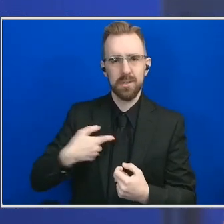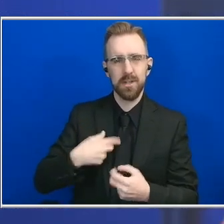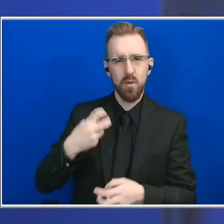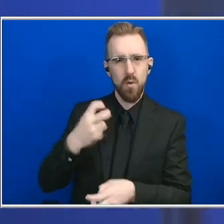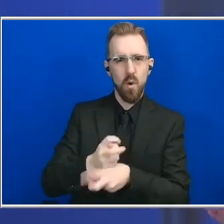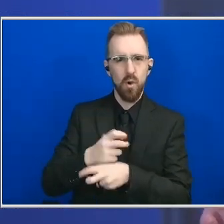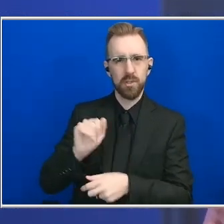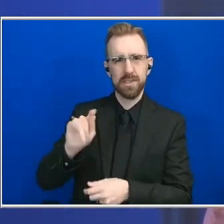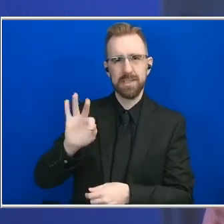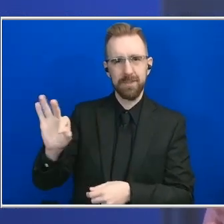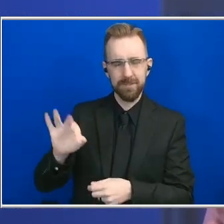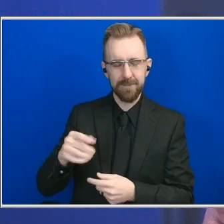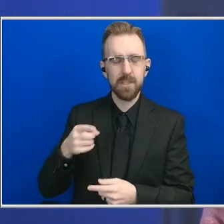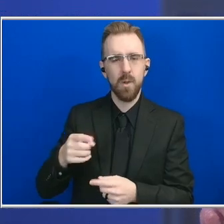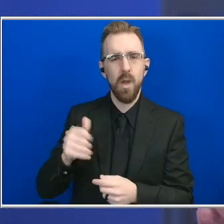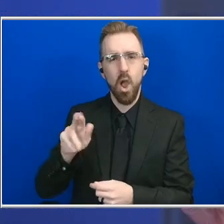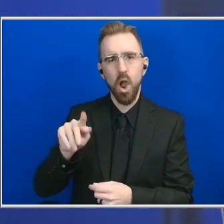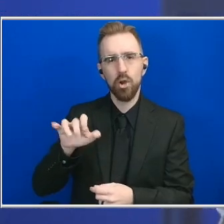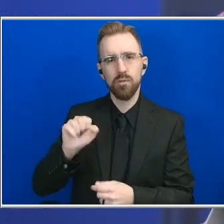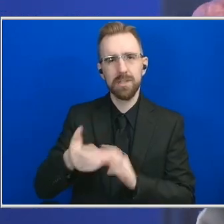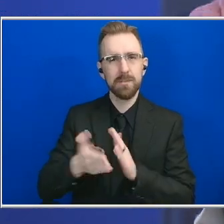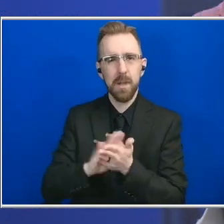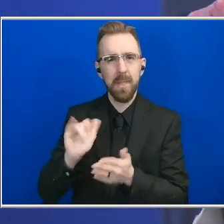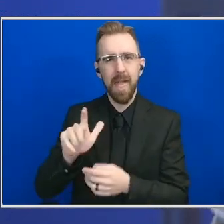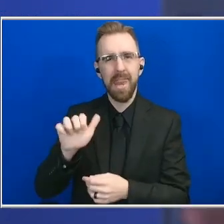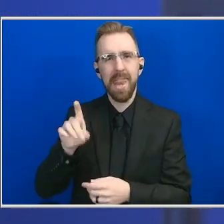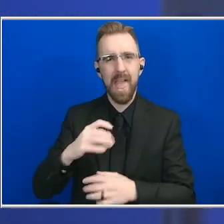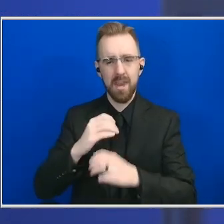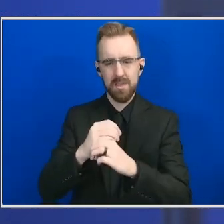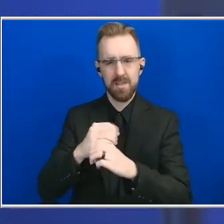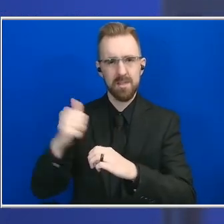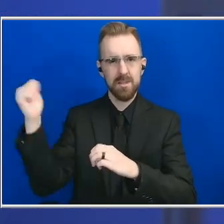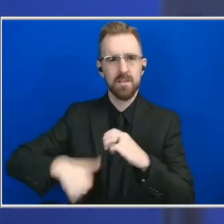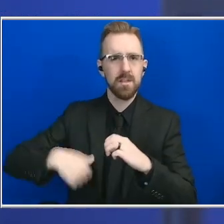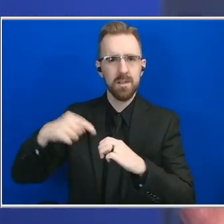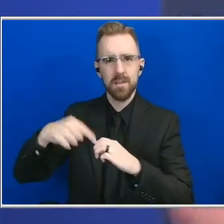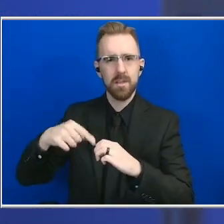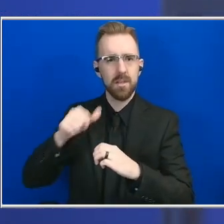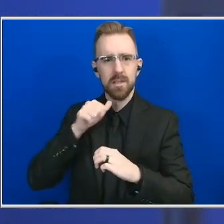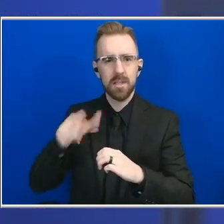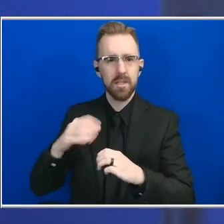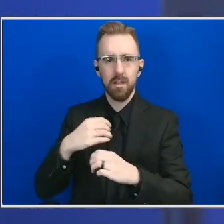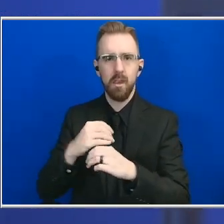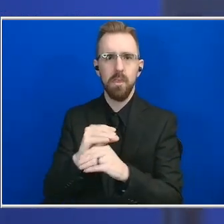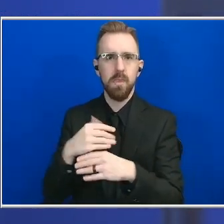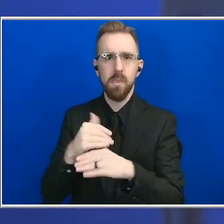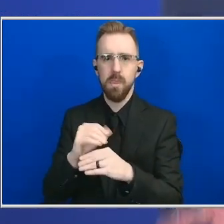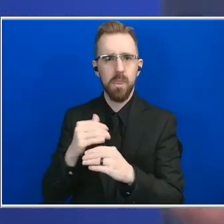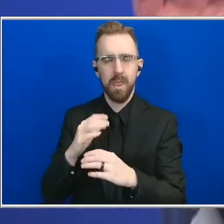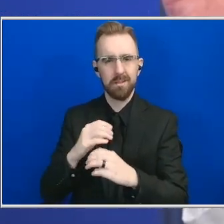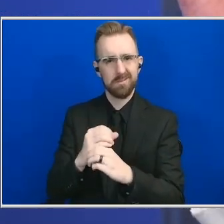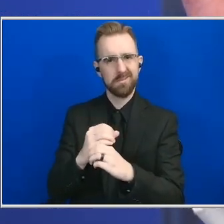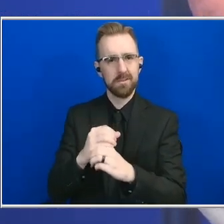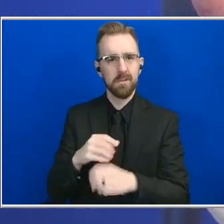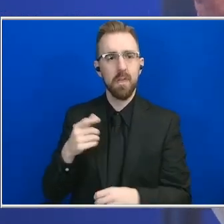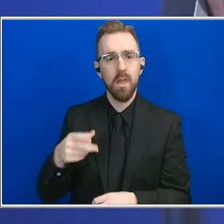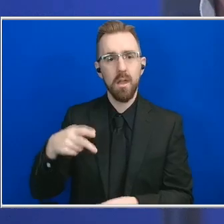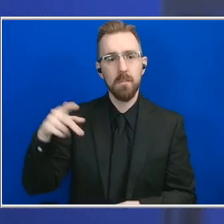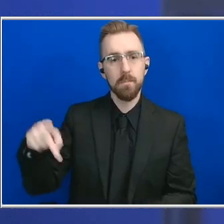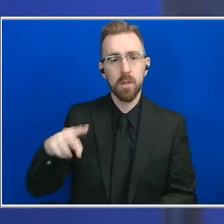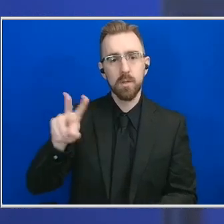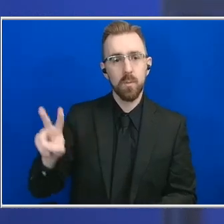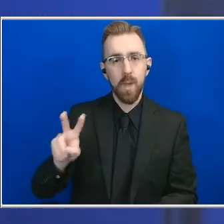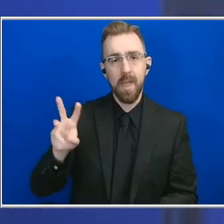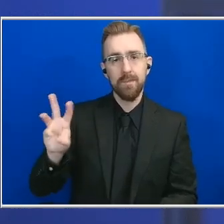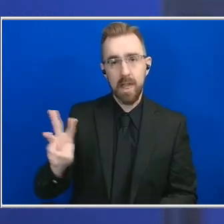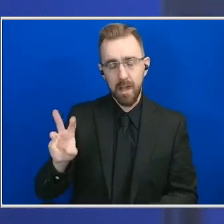arteries become like lead pipes, and they don't have distensibility. So the pulse wave velocity, which is the speed of the